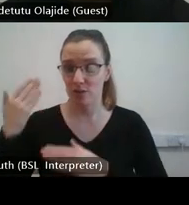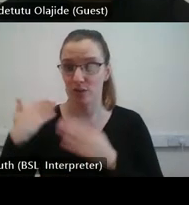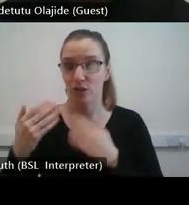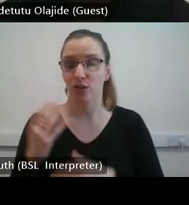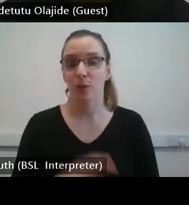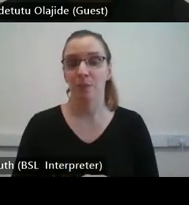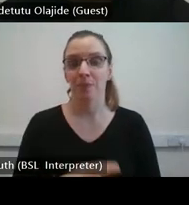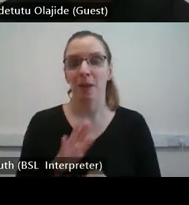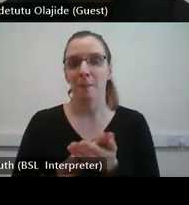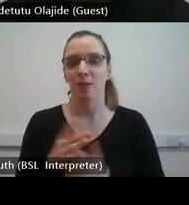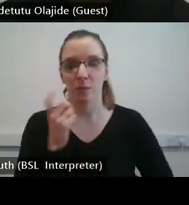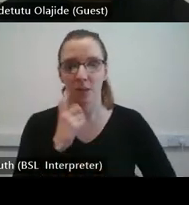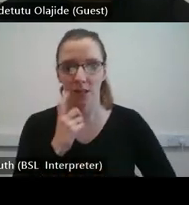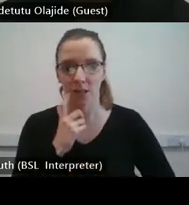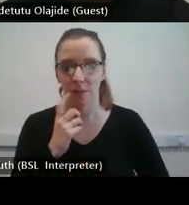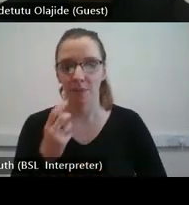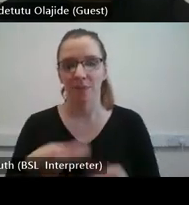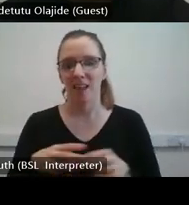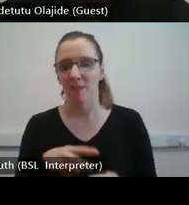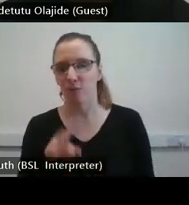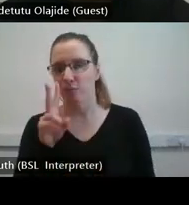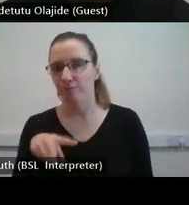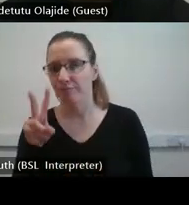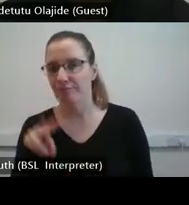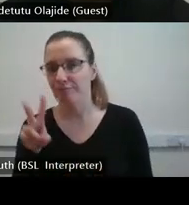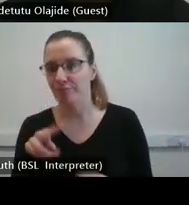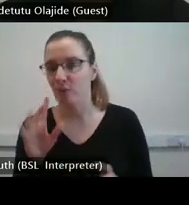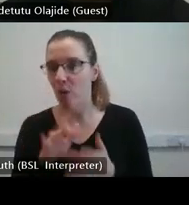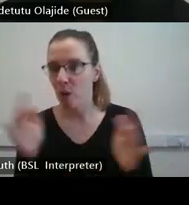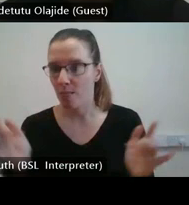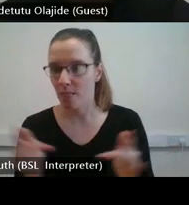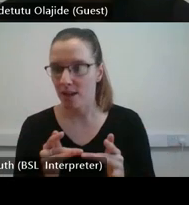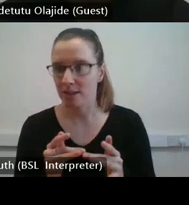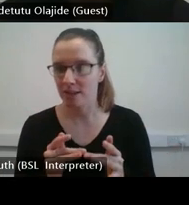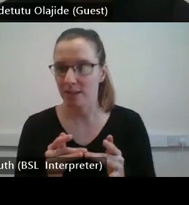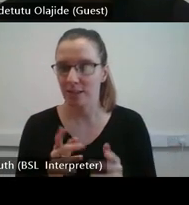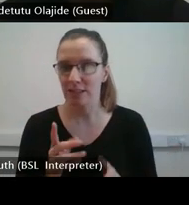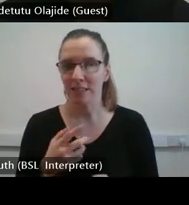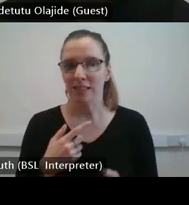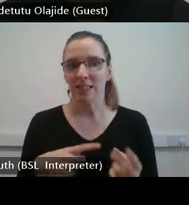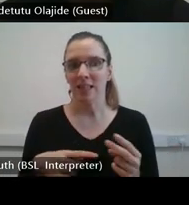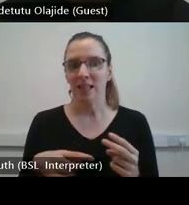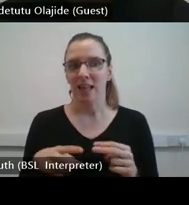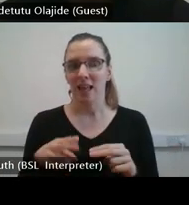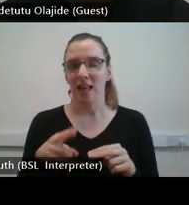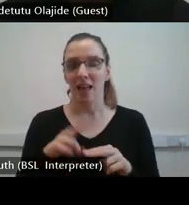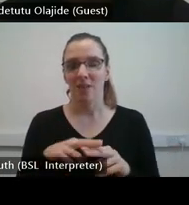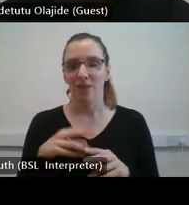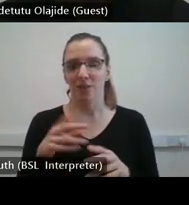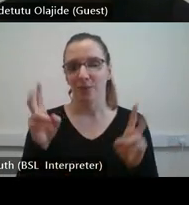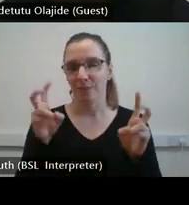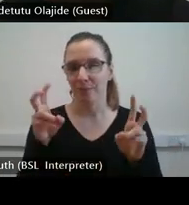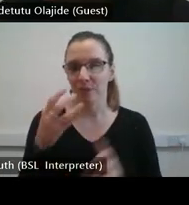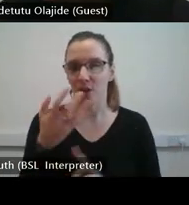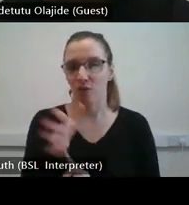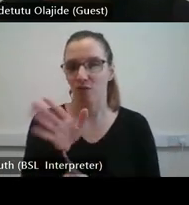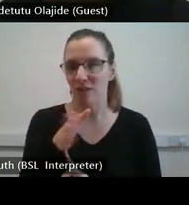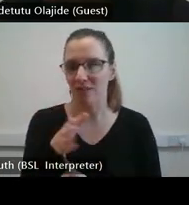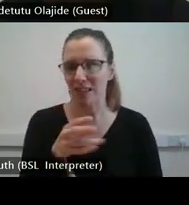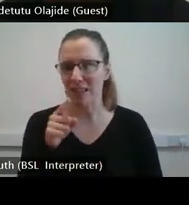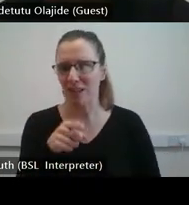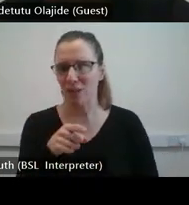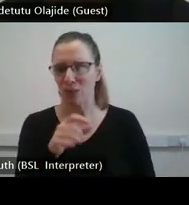were on there and you were doing a bit of window shopping, is there any red flags? So if you saw something and you were just